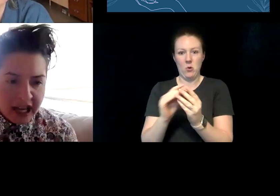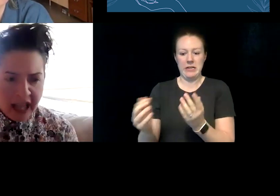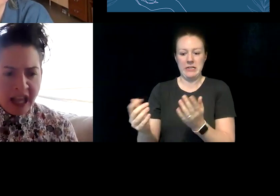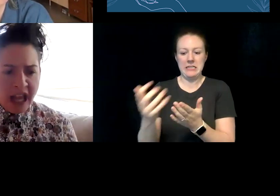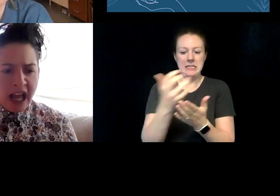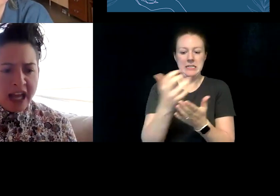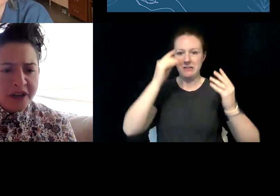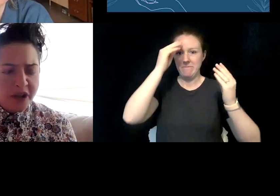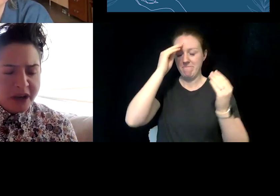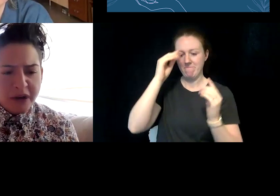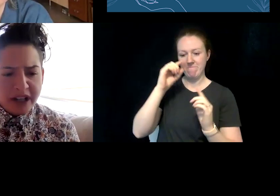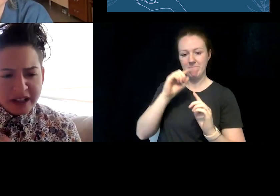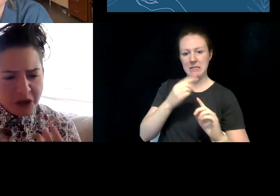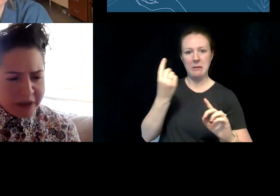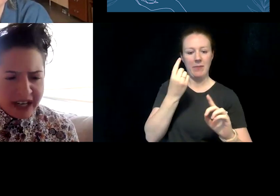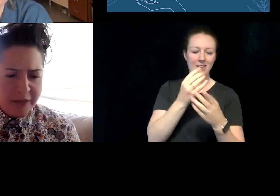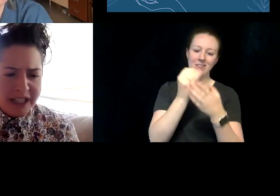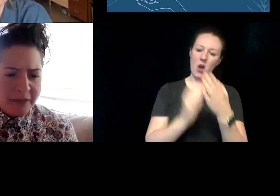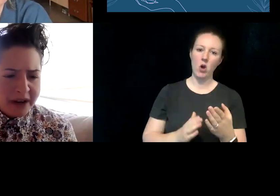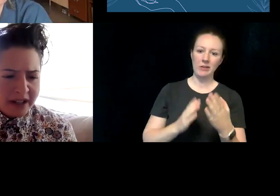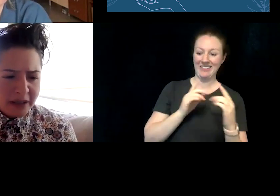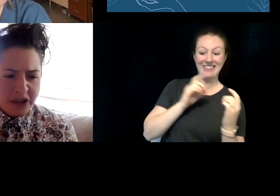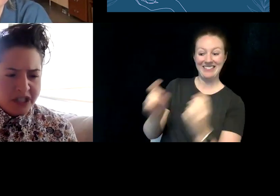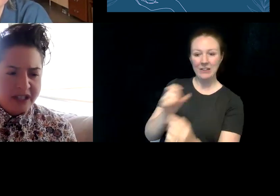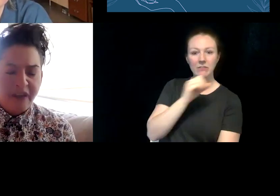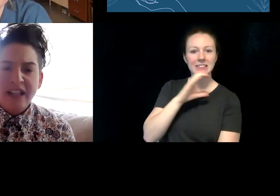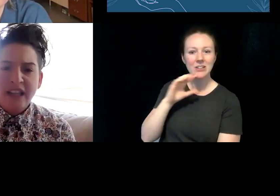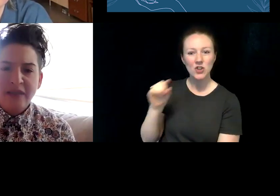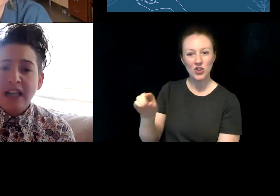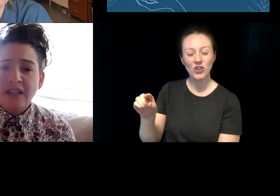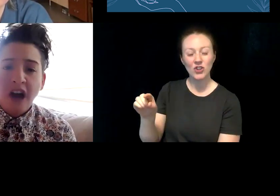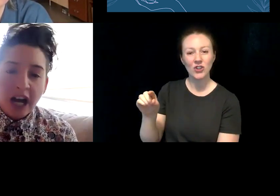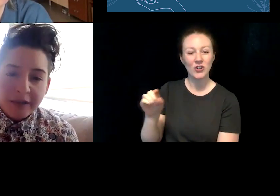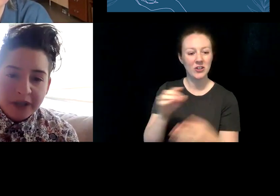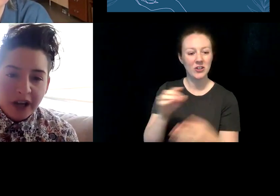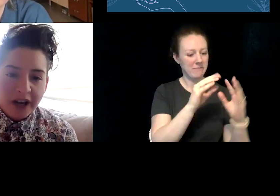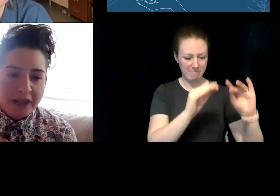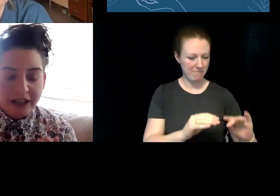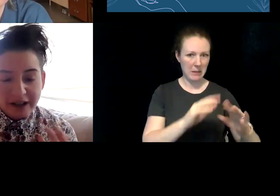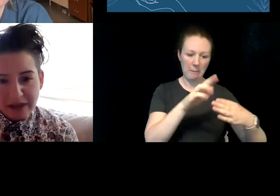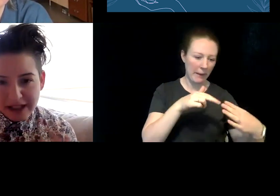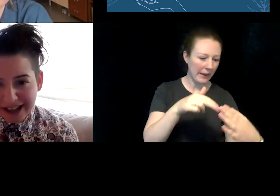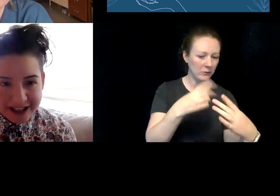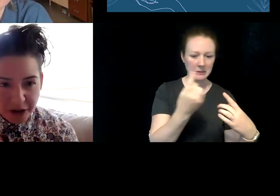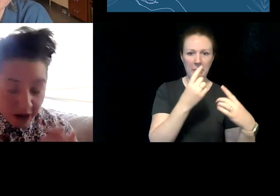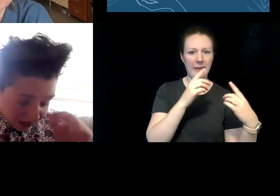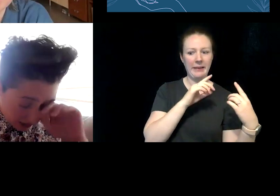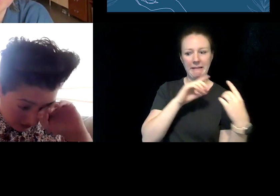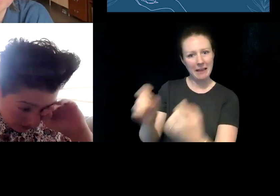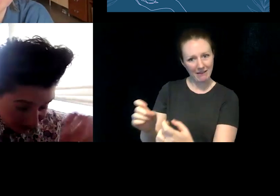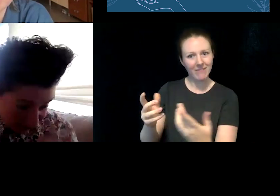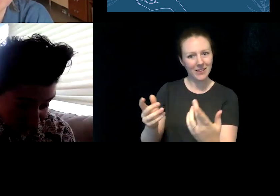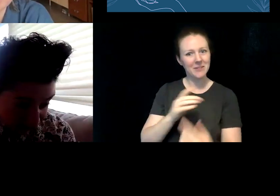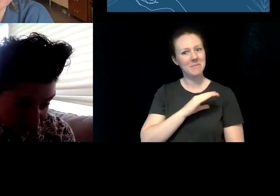seniors. And, you know, there were, like, so many elements about it. It was just, like, the fact that we had time, you know, and I've been, like, these days quite,